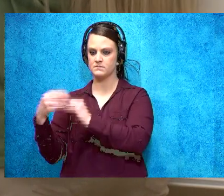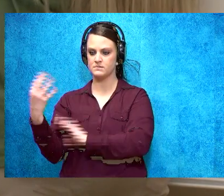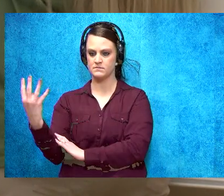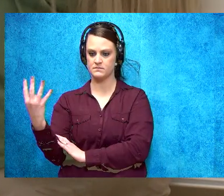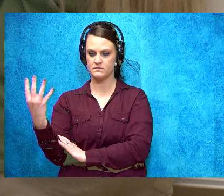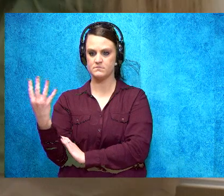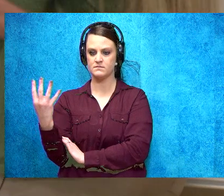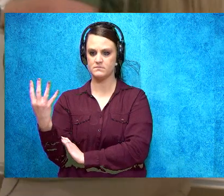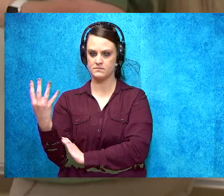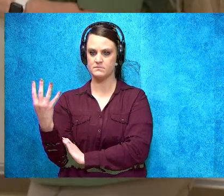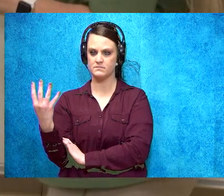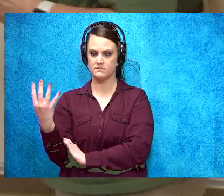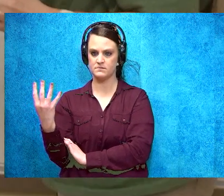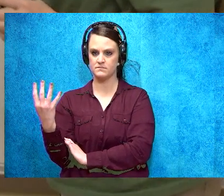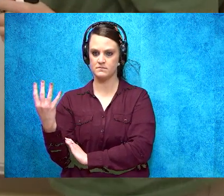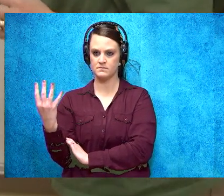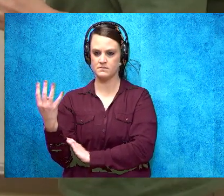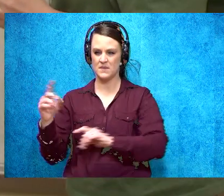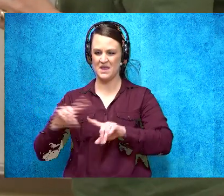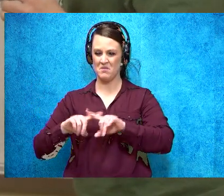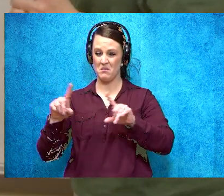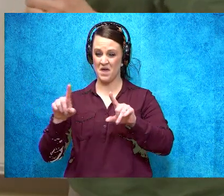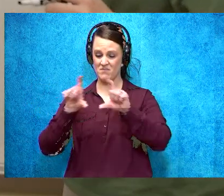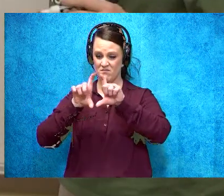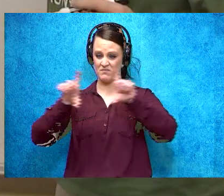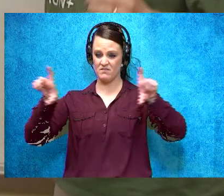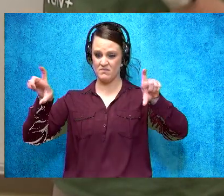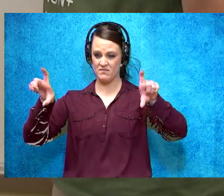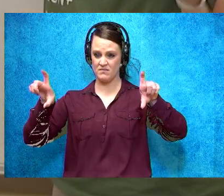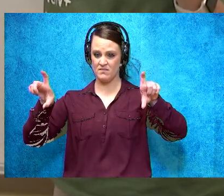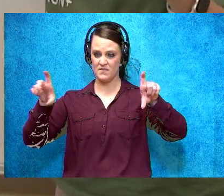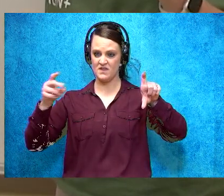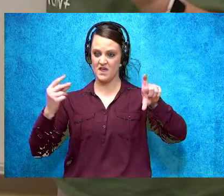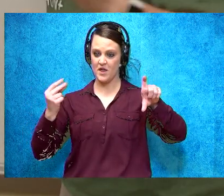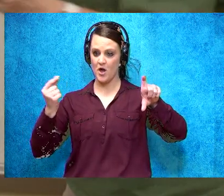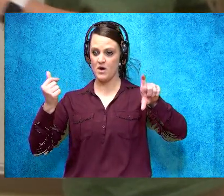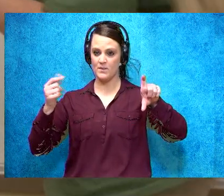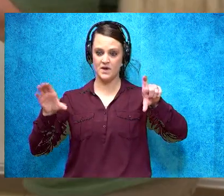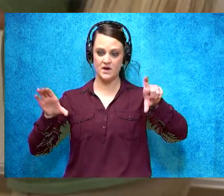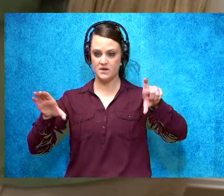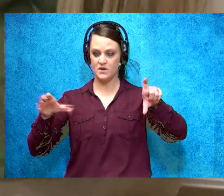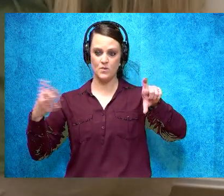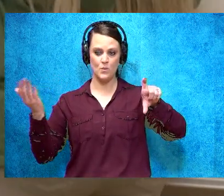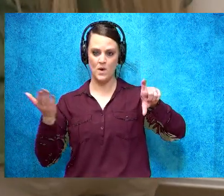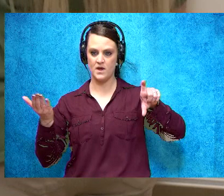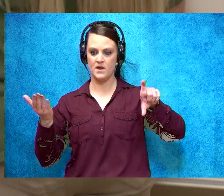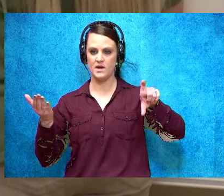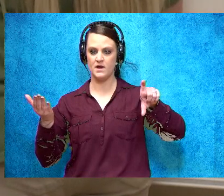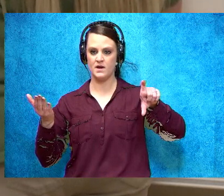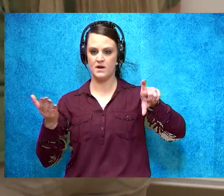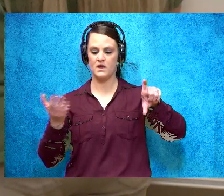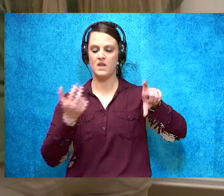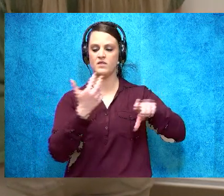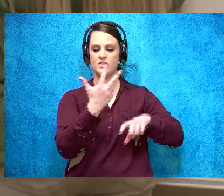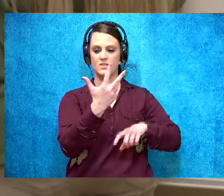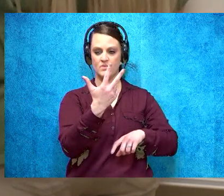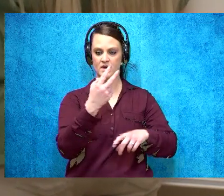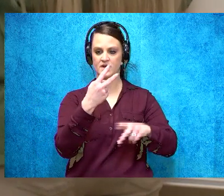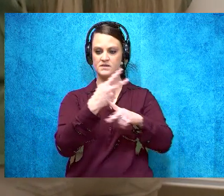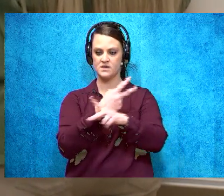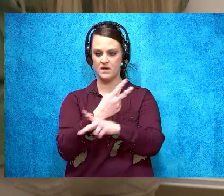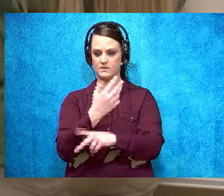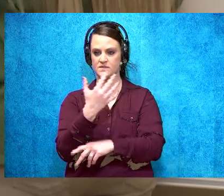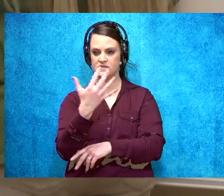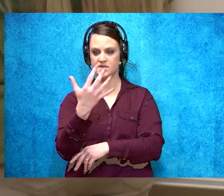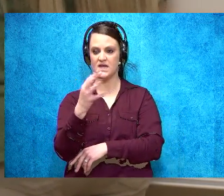plus 4. But when they got here, they automatically wanted to do 3